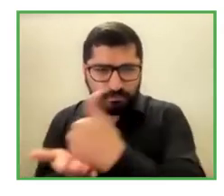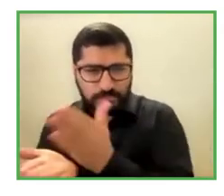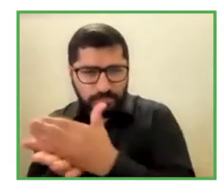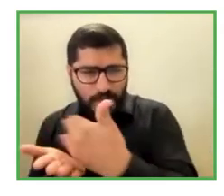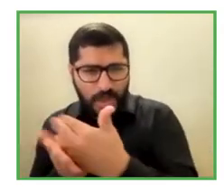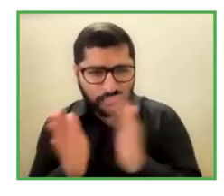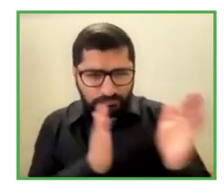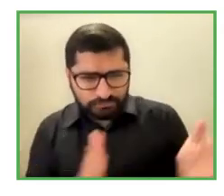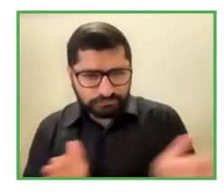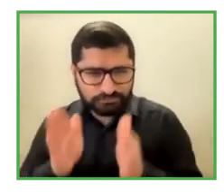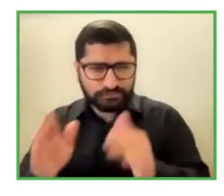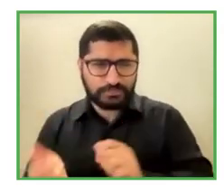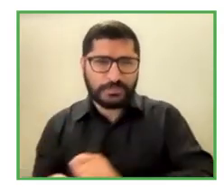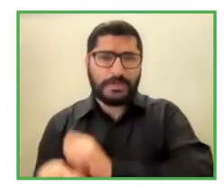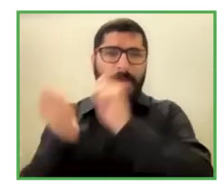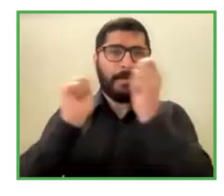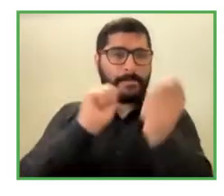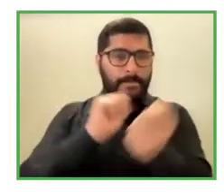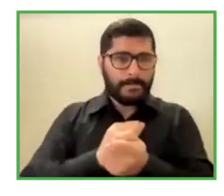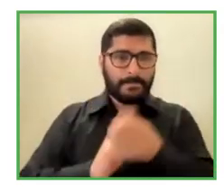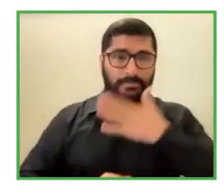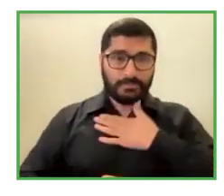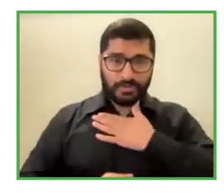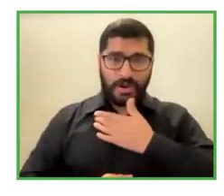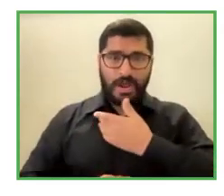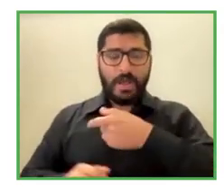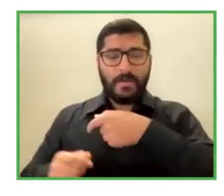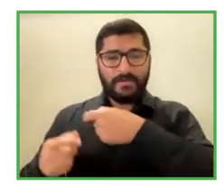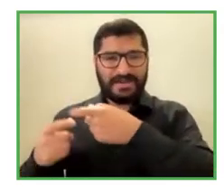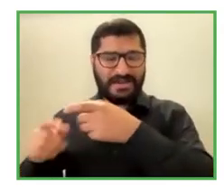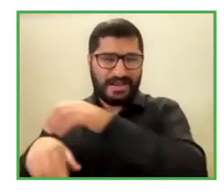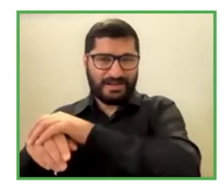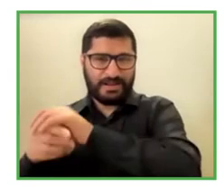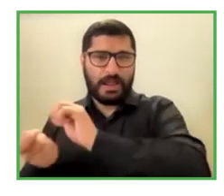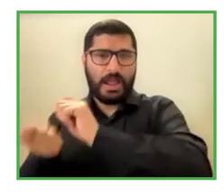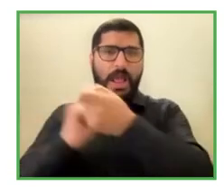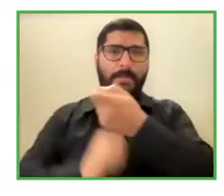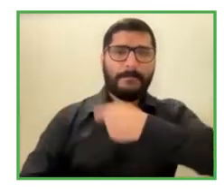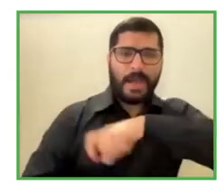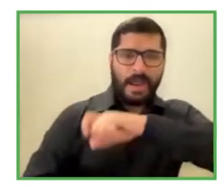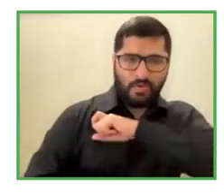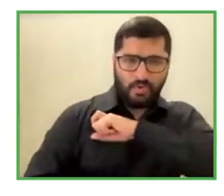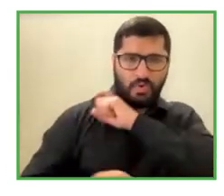our technology, as we upgrade the iTool into a new platform called Blimey,